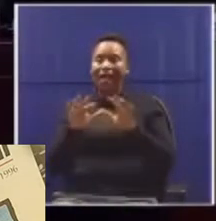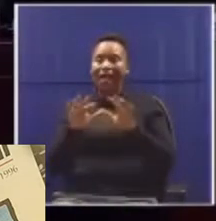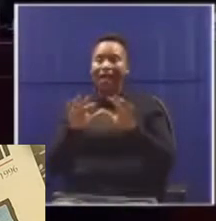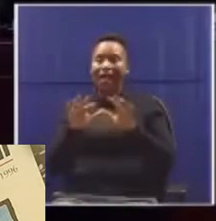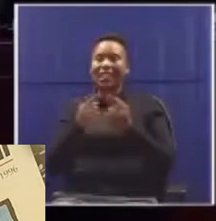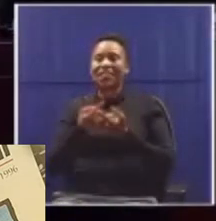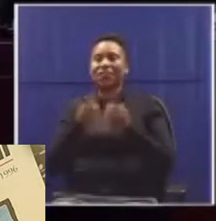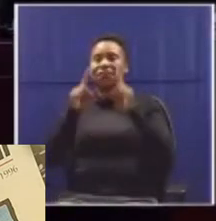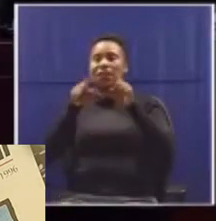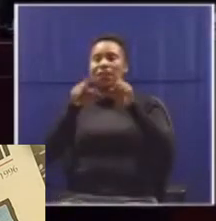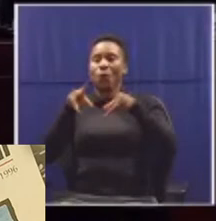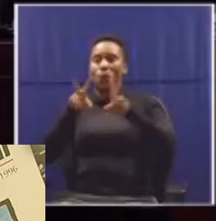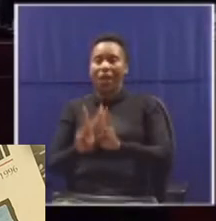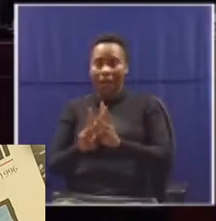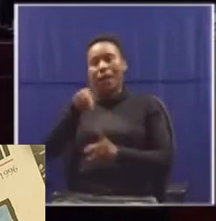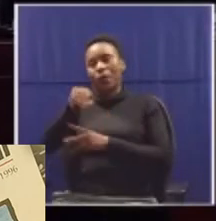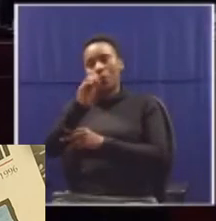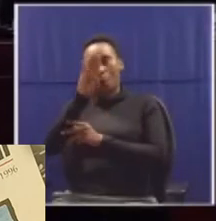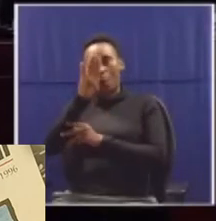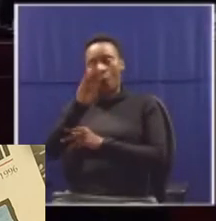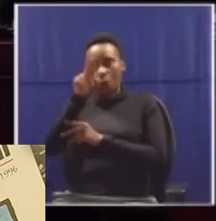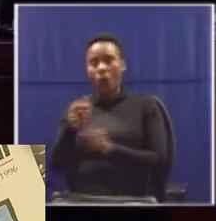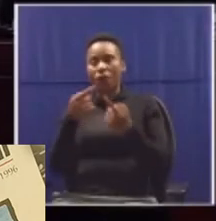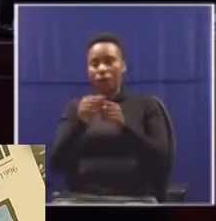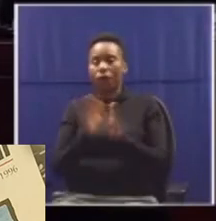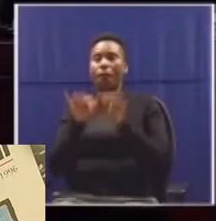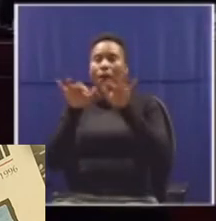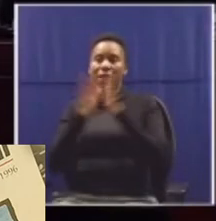matters of broad public interest and benefits